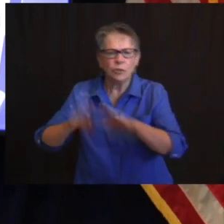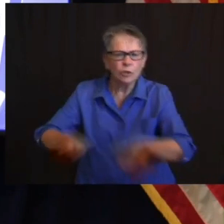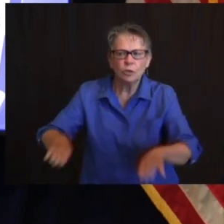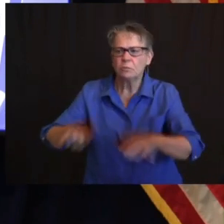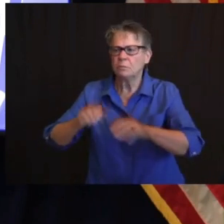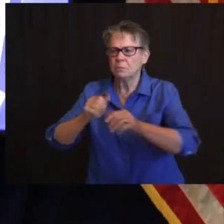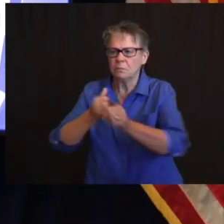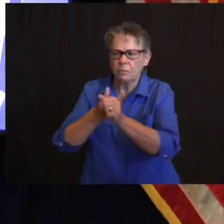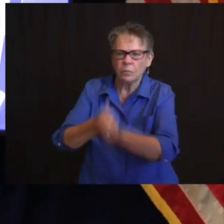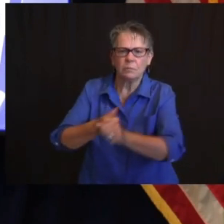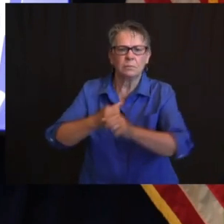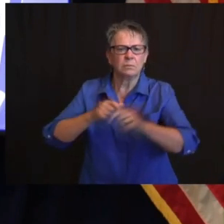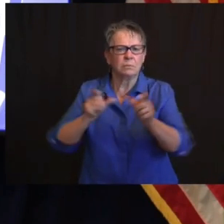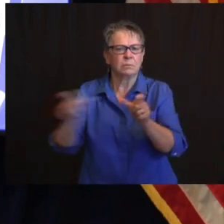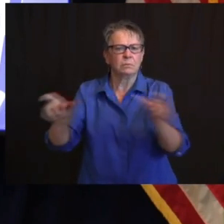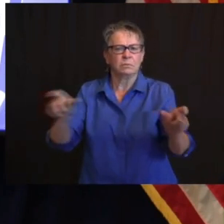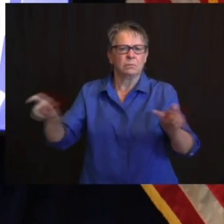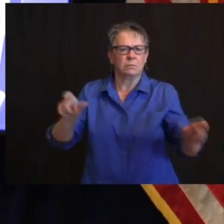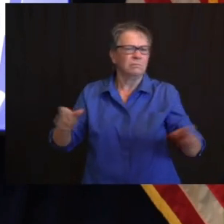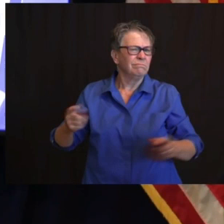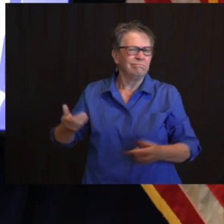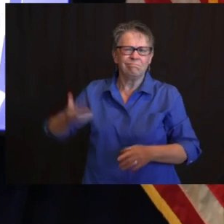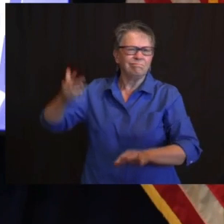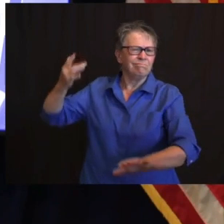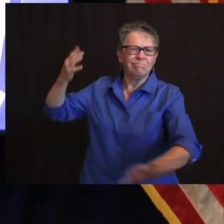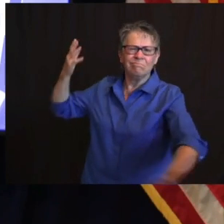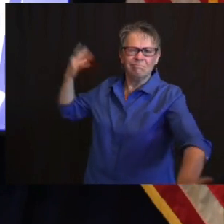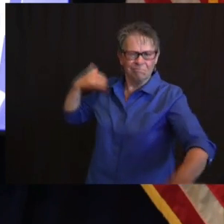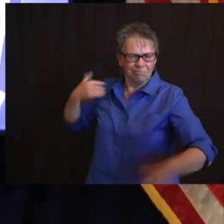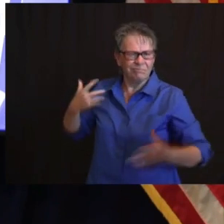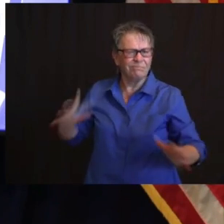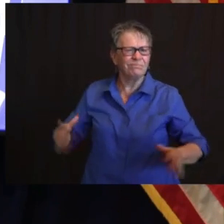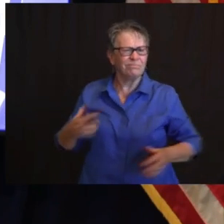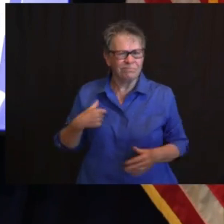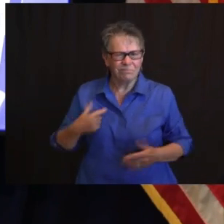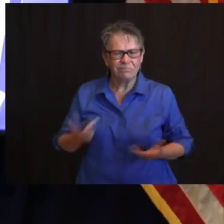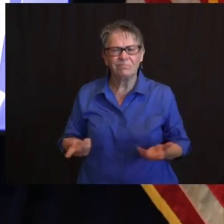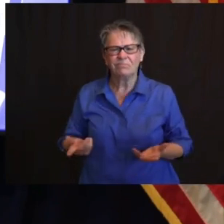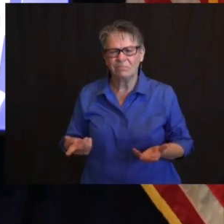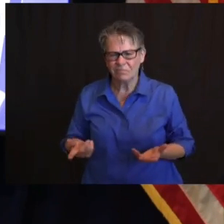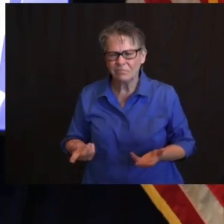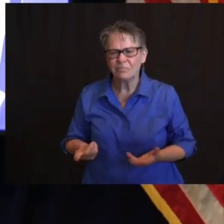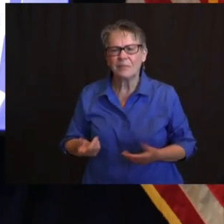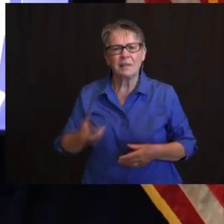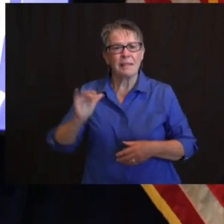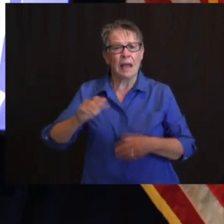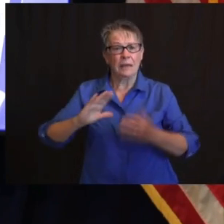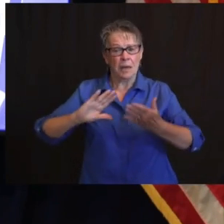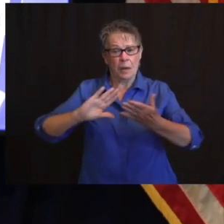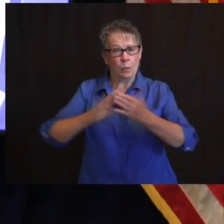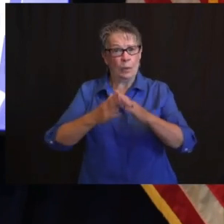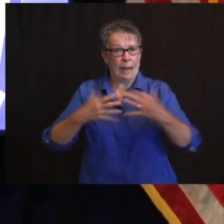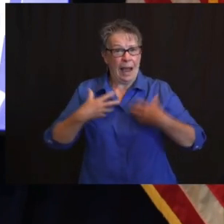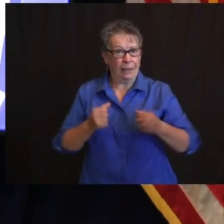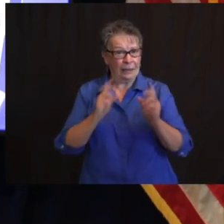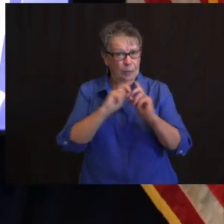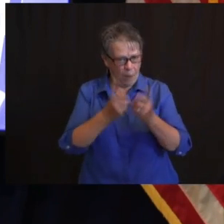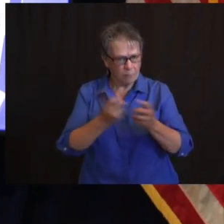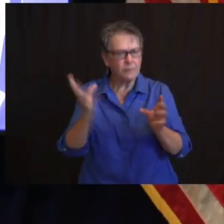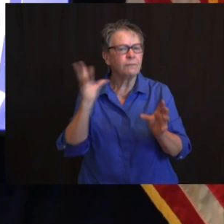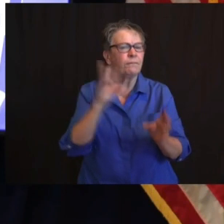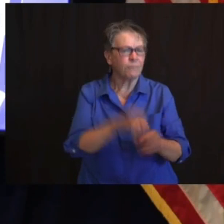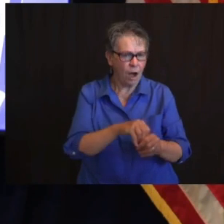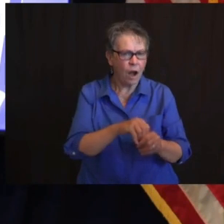contact tracing efforts in our state. The Community Contact Tracing Corps program that we're talking about today is designed to